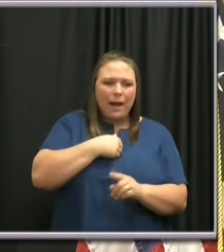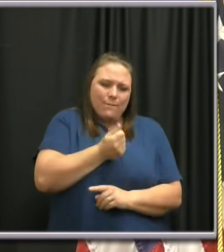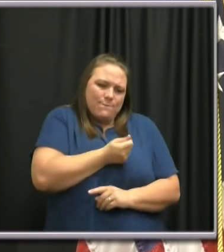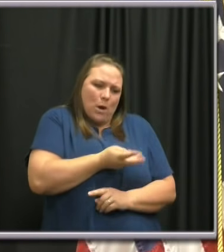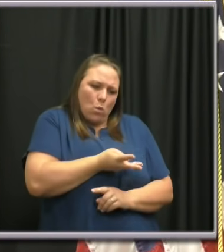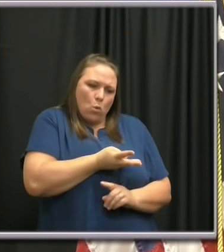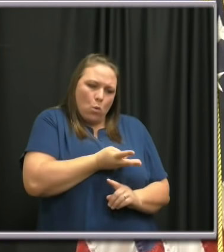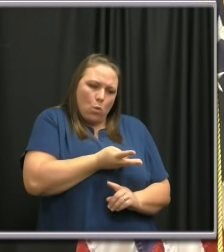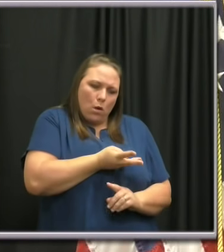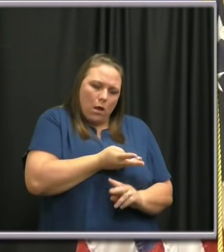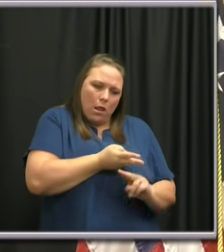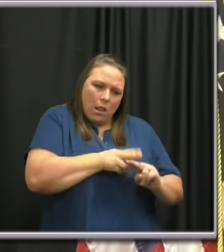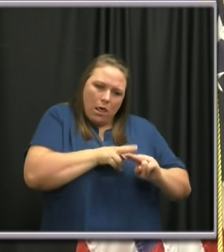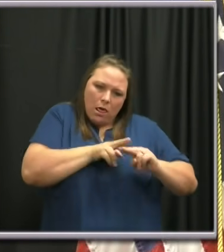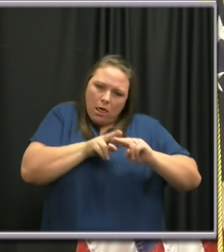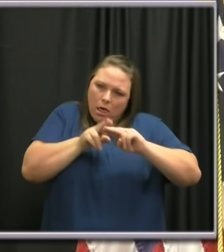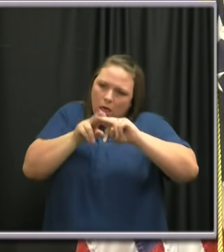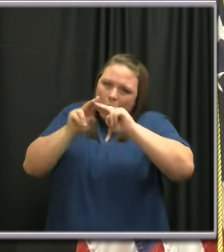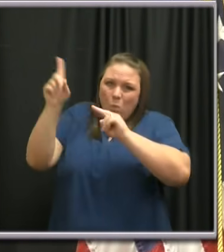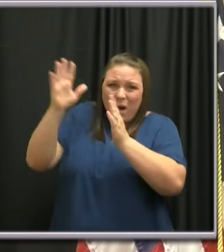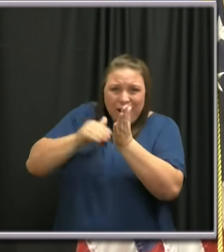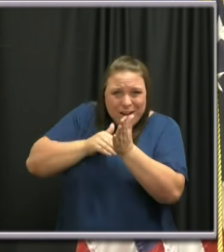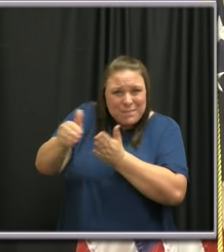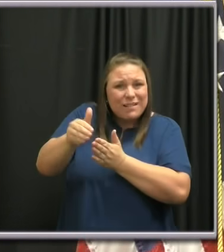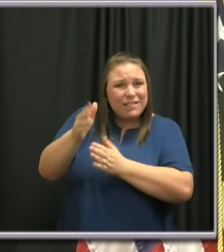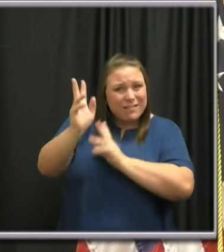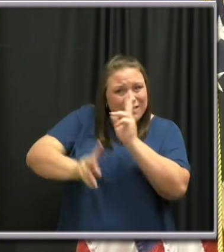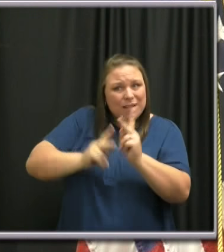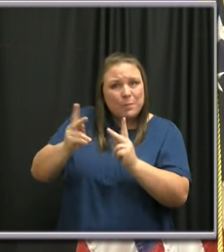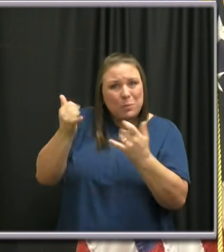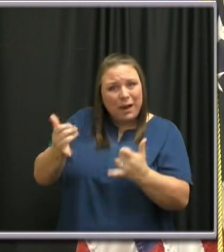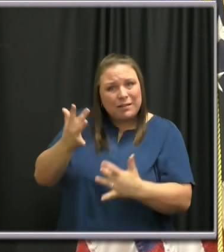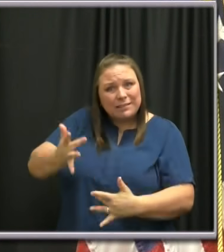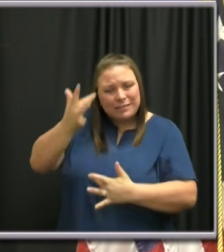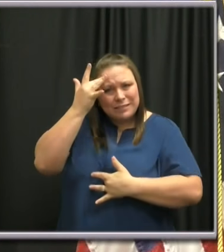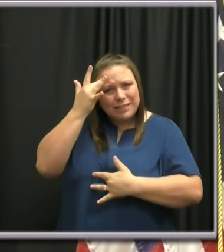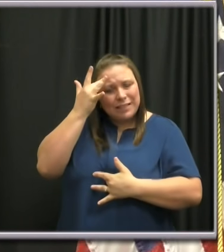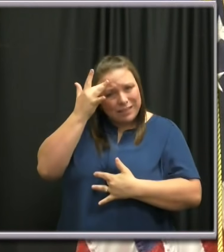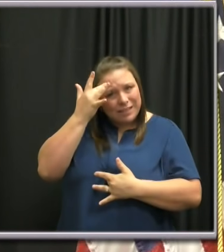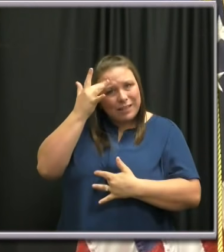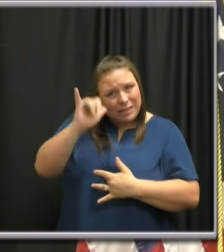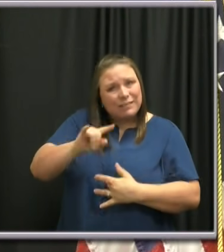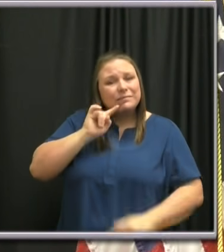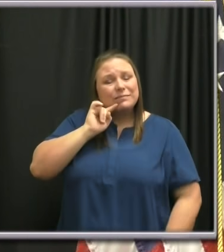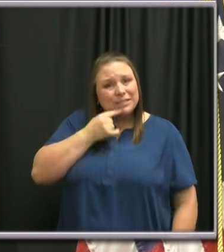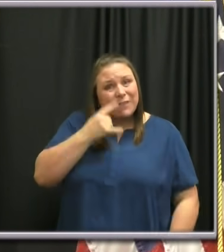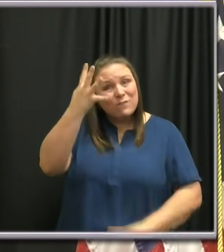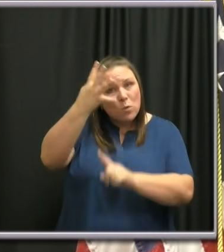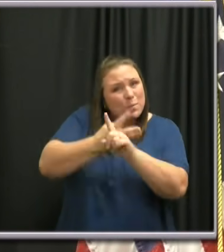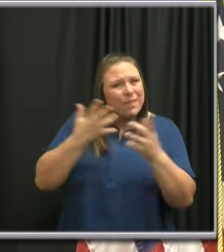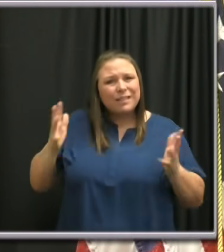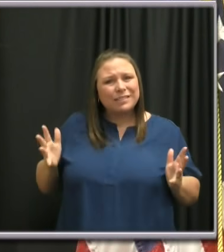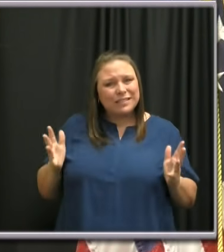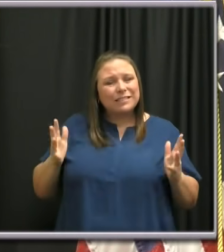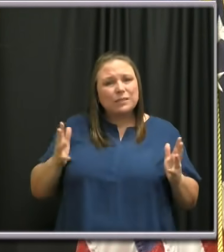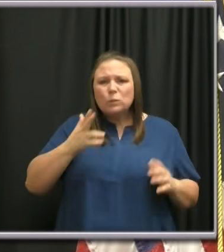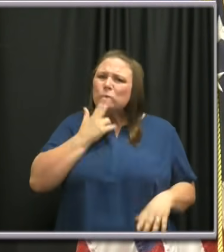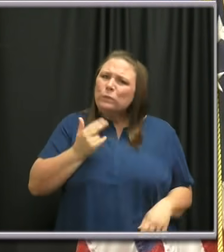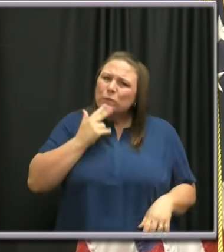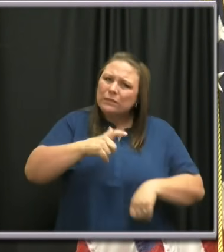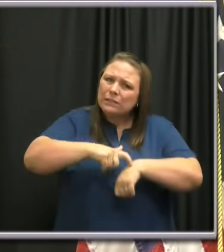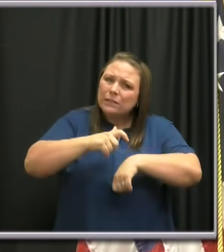of cases to more than 1 million people being diagnosed with COVID-19, just in 4 months. And on top of